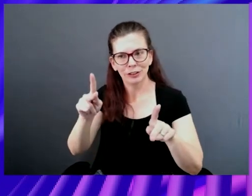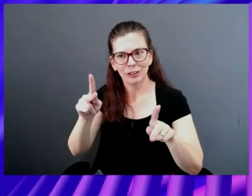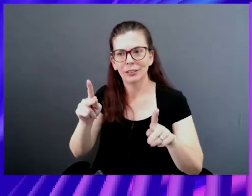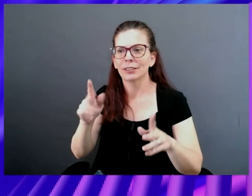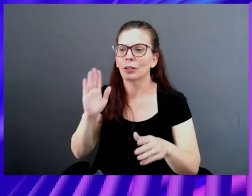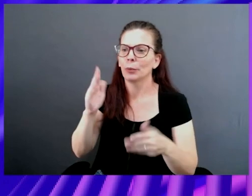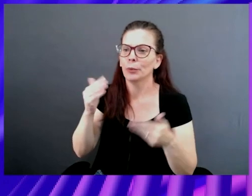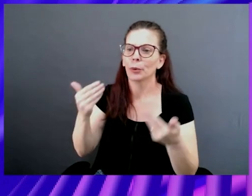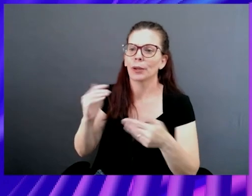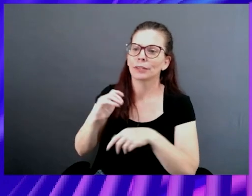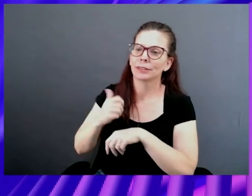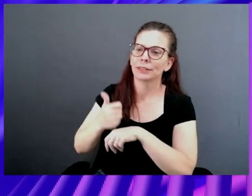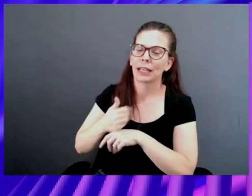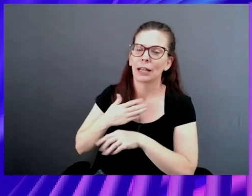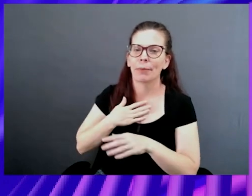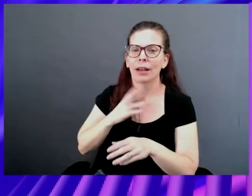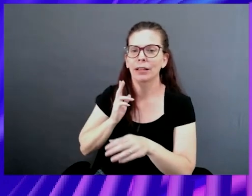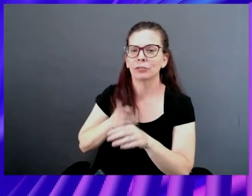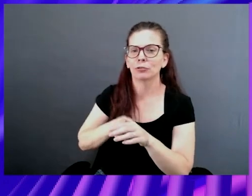my role.